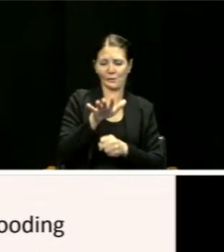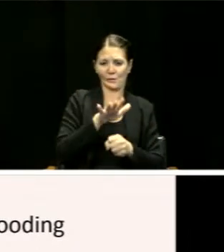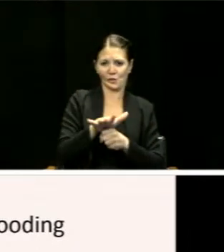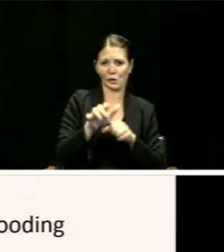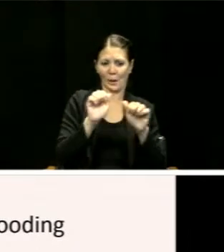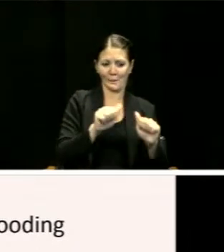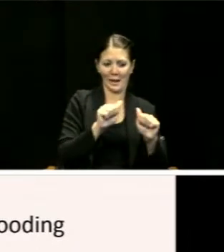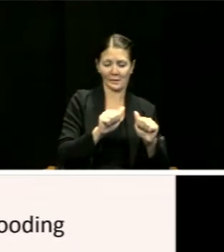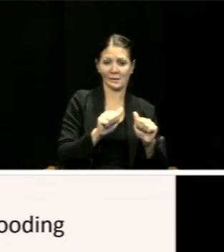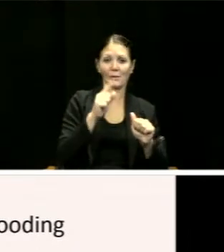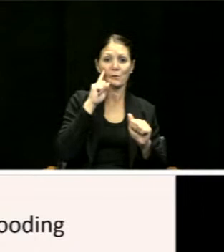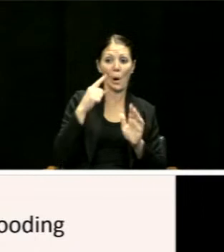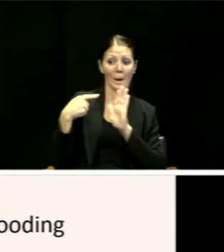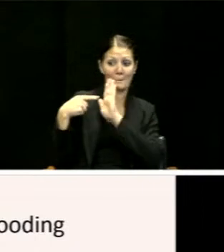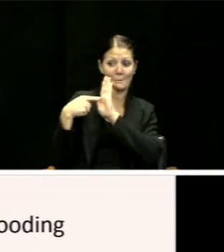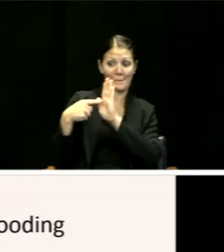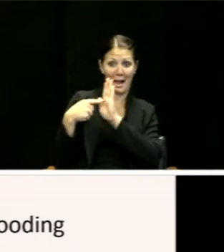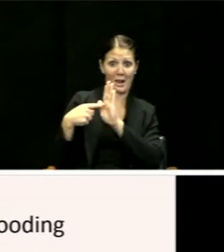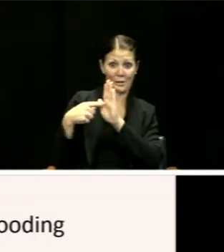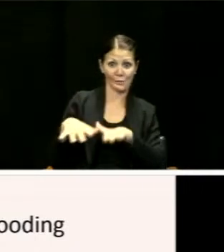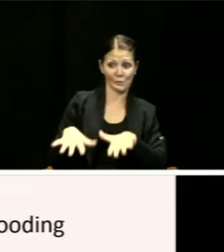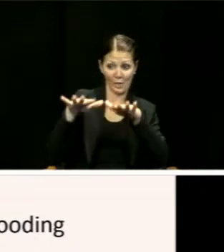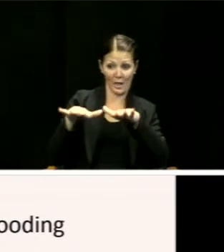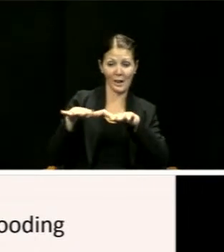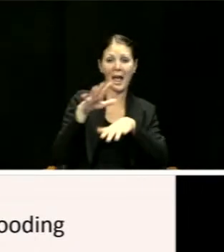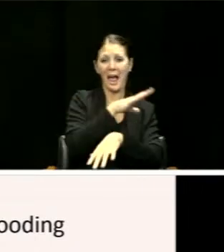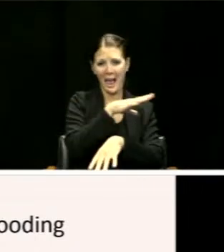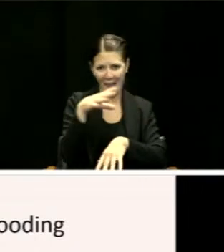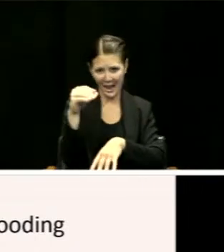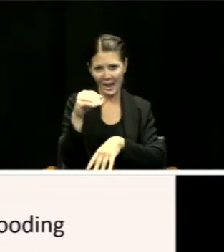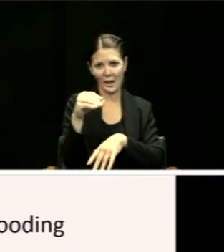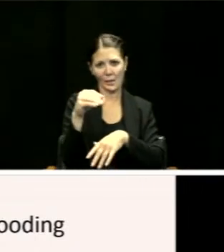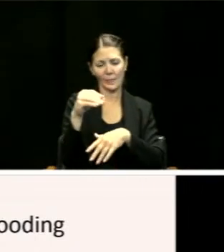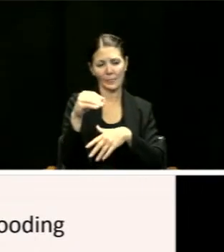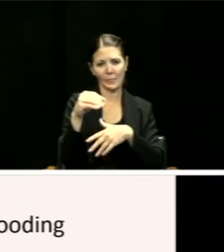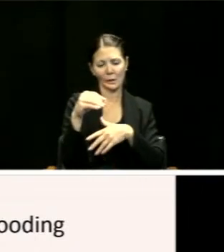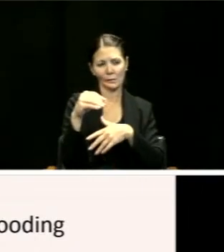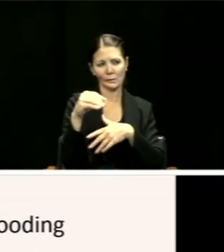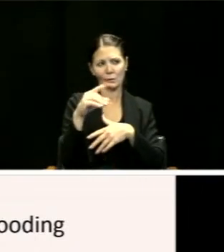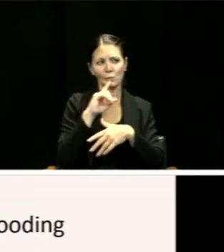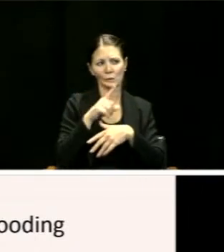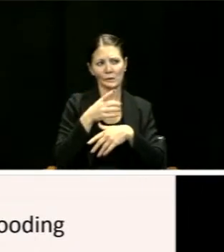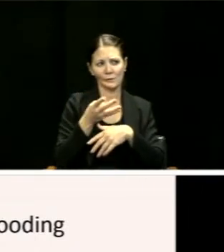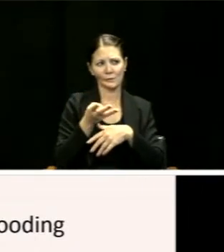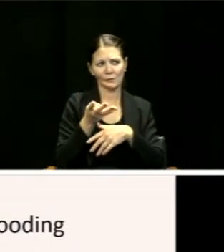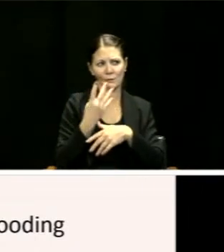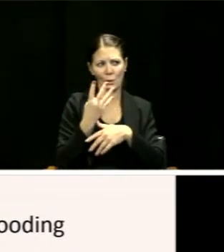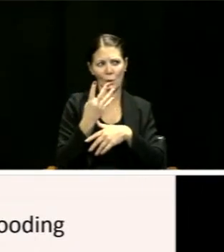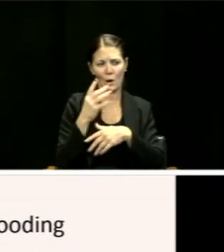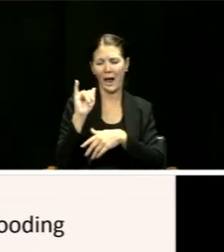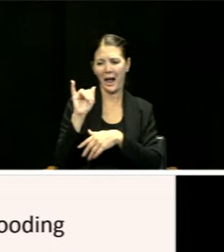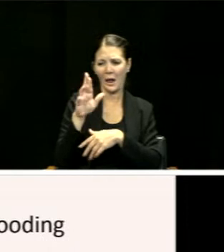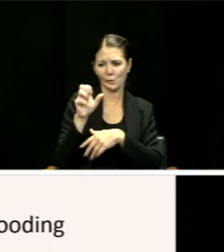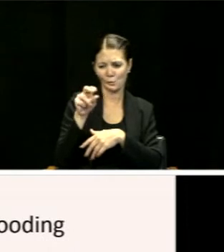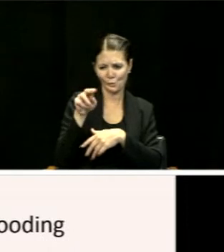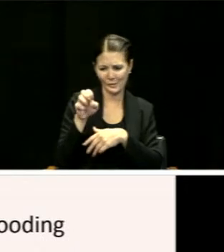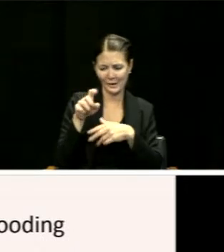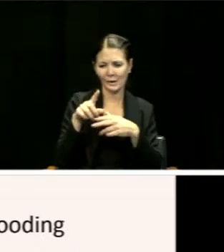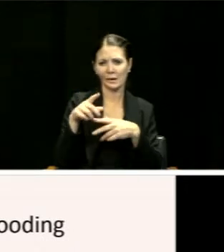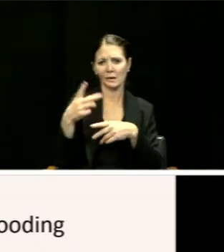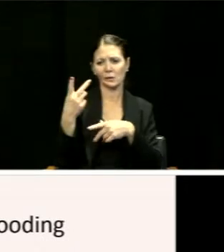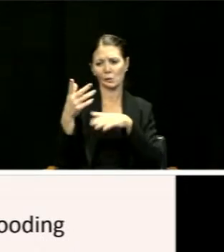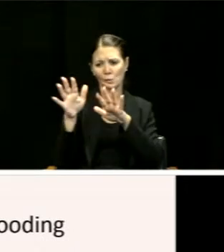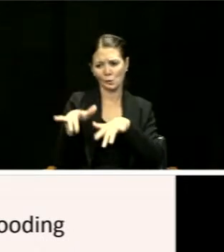modeled flooding during a 10-year storm and those 3, there's really 4 because it's Irene and then it's 2 storms